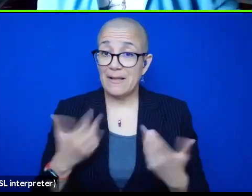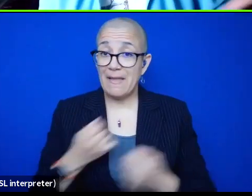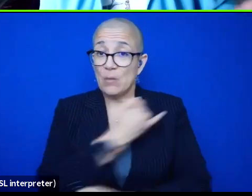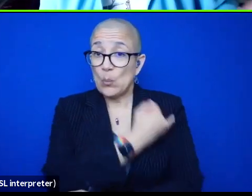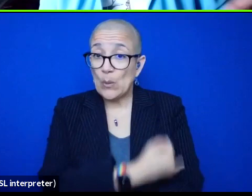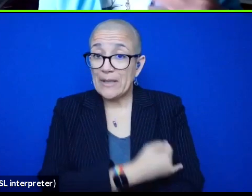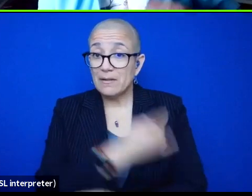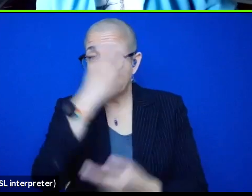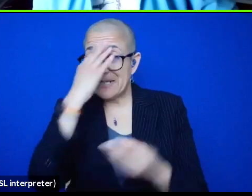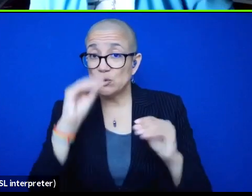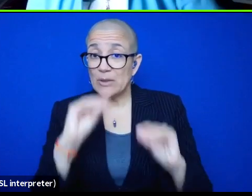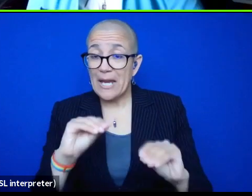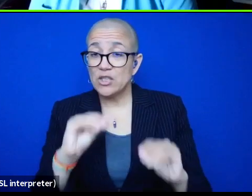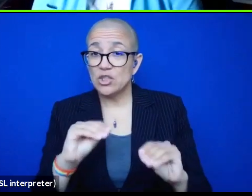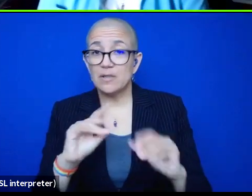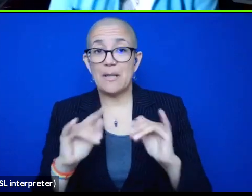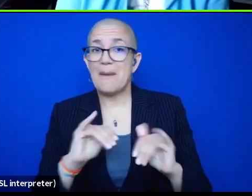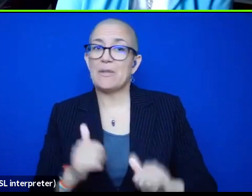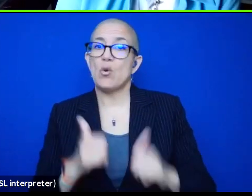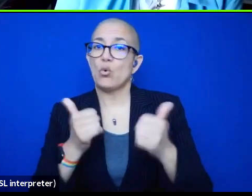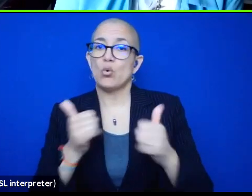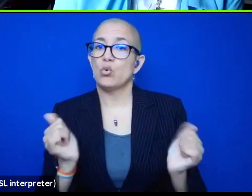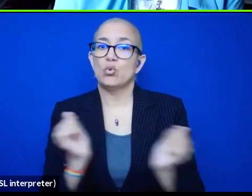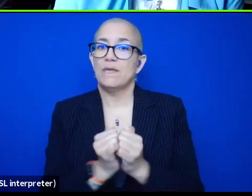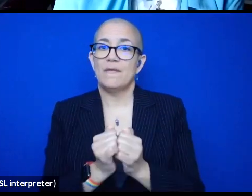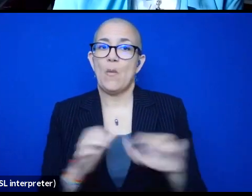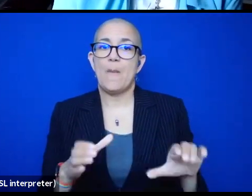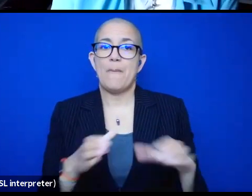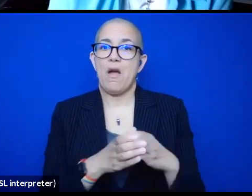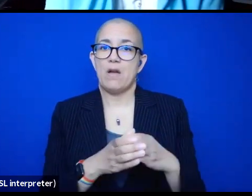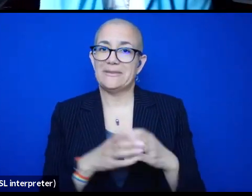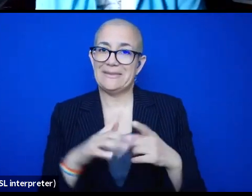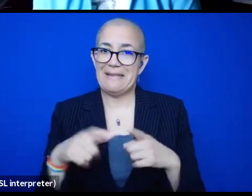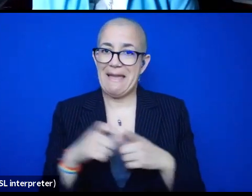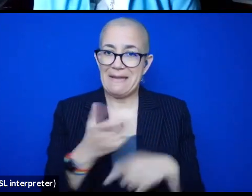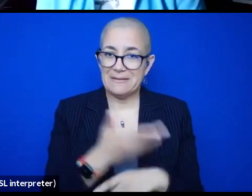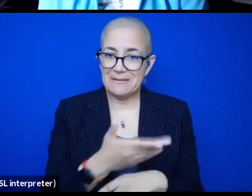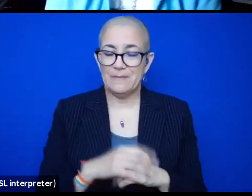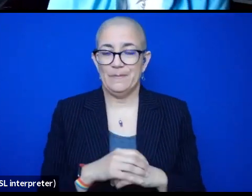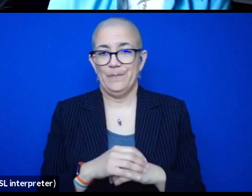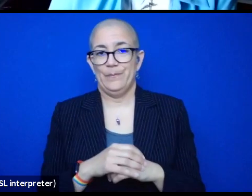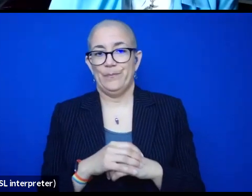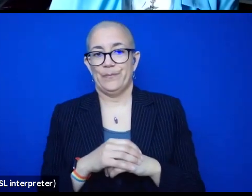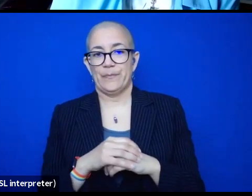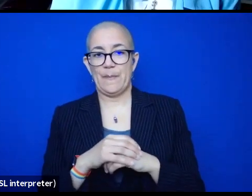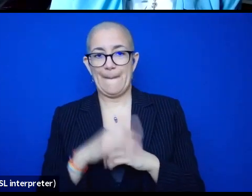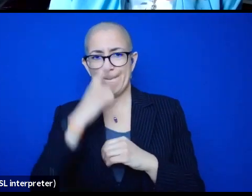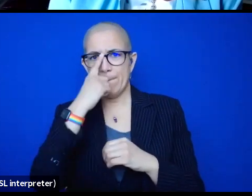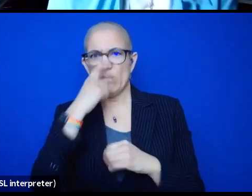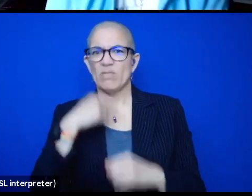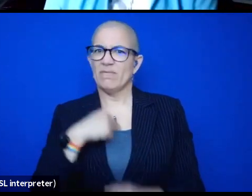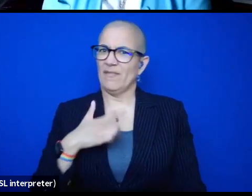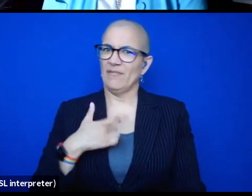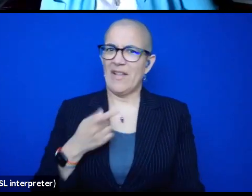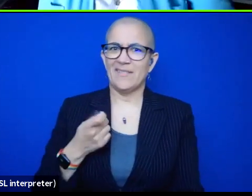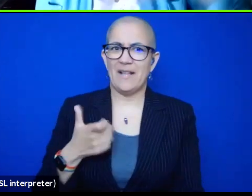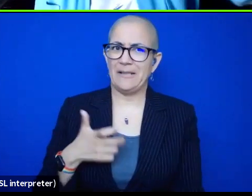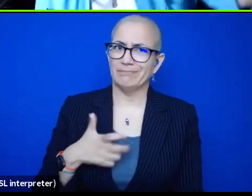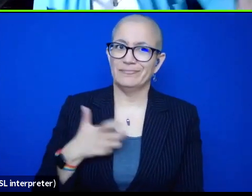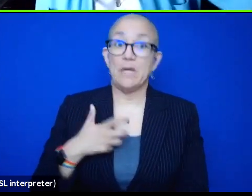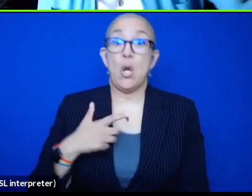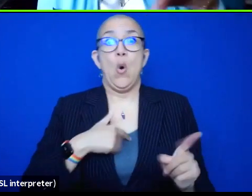which might not be good for the party? Well, I have to say I take slight umbrage of that.